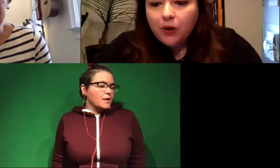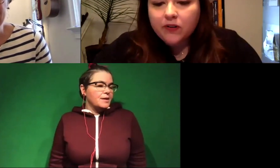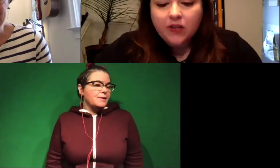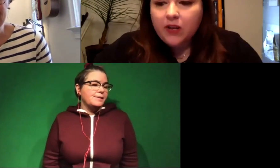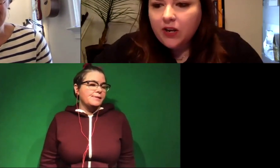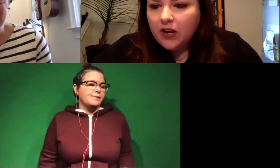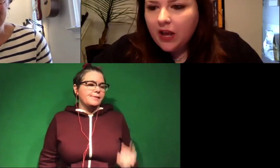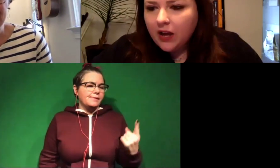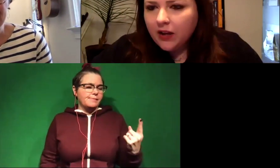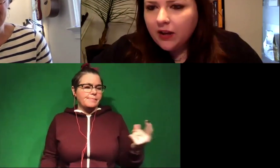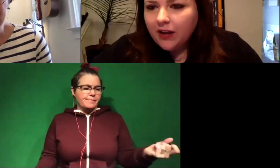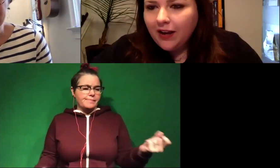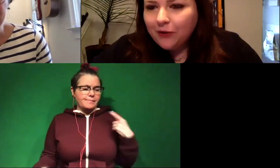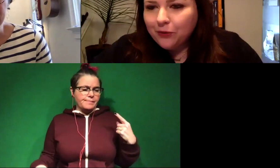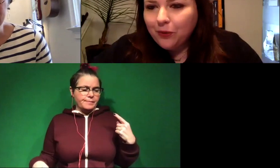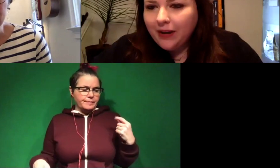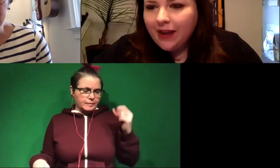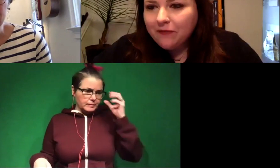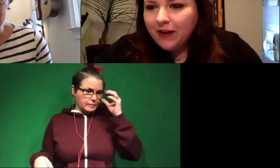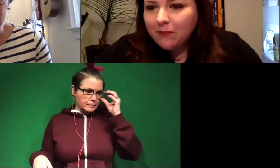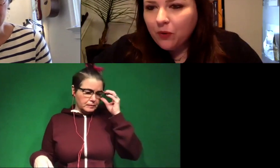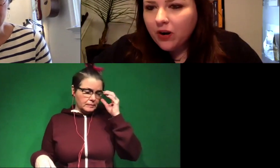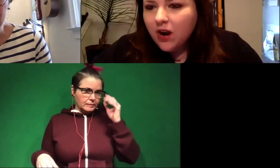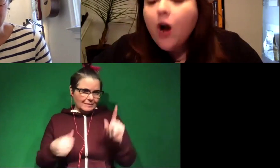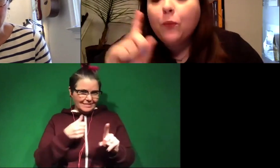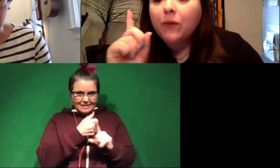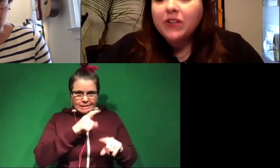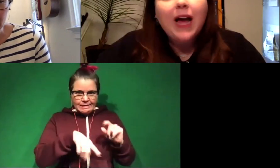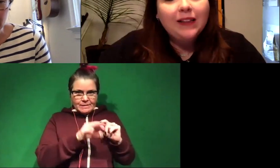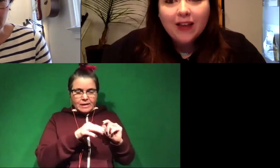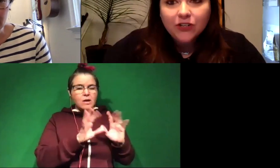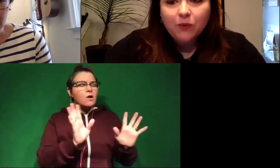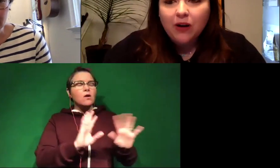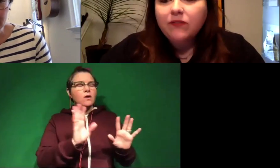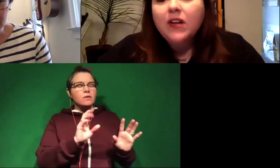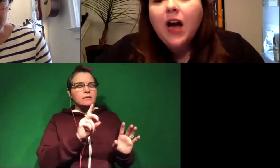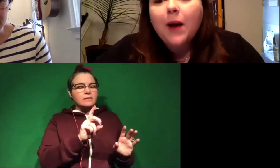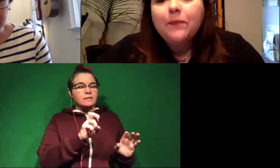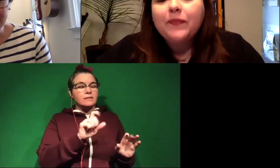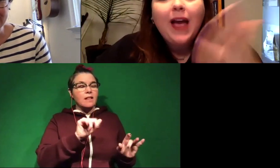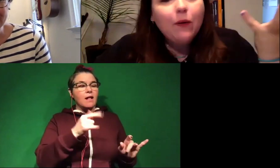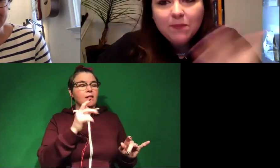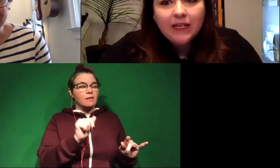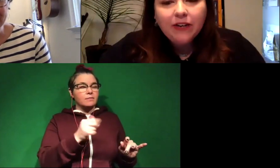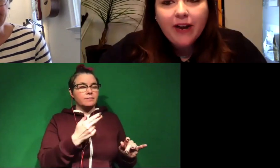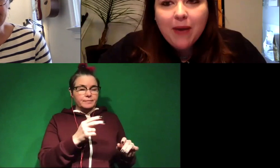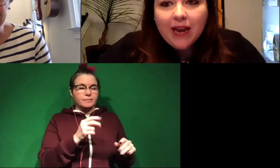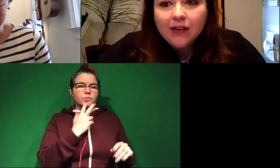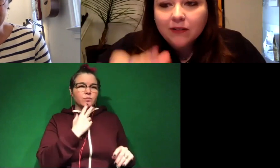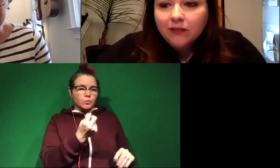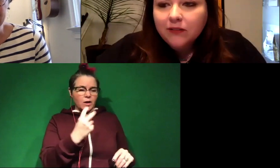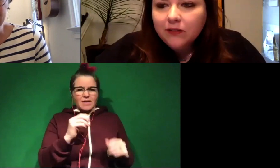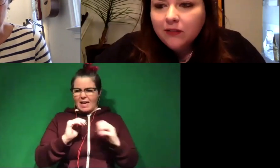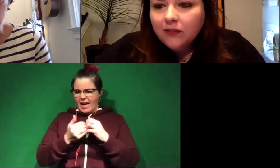One person who I can't find anymore. Oh, from Delilah, age 12. How is bacteria